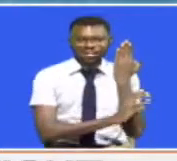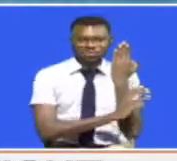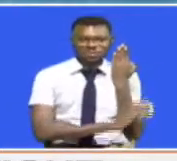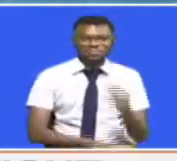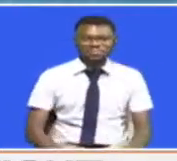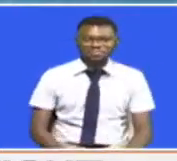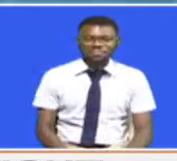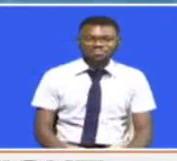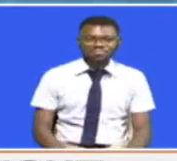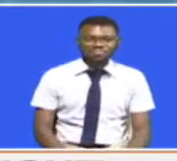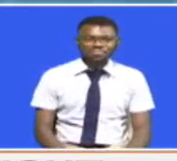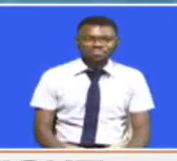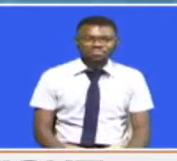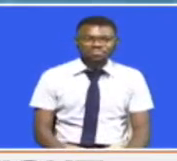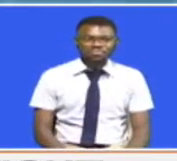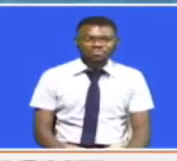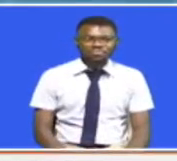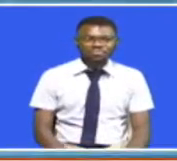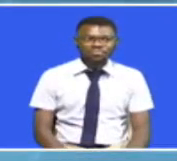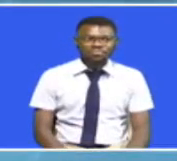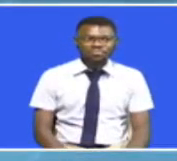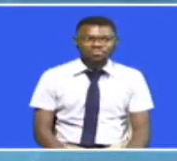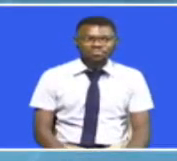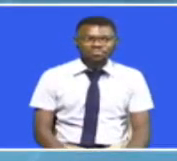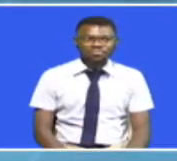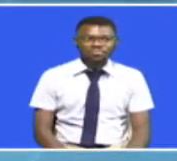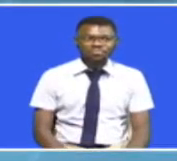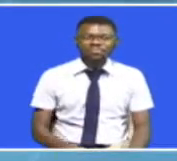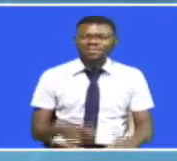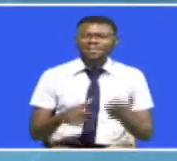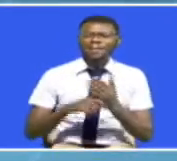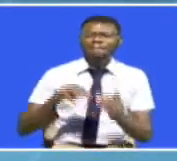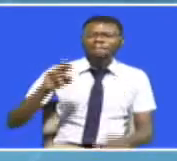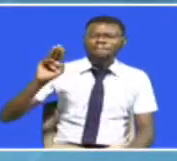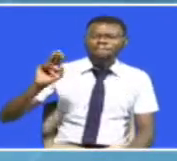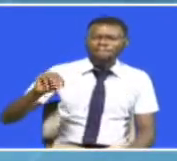Now, it is actually Mpumalanga, not Mpalanga.